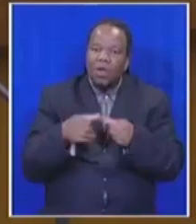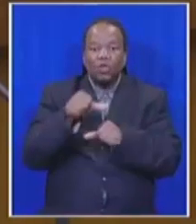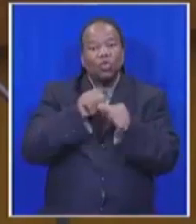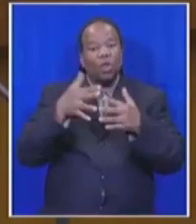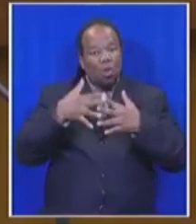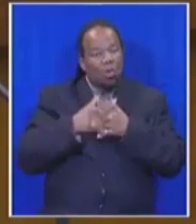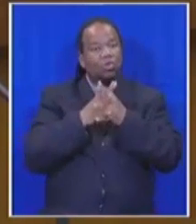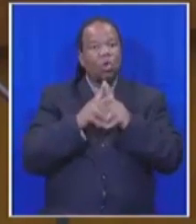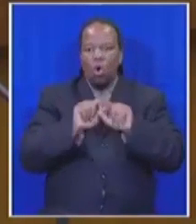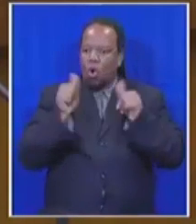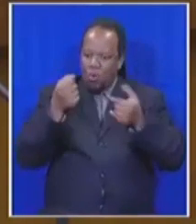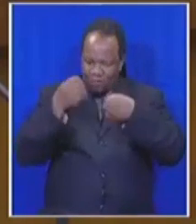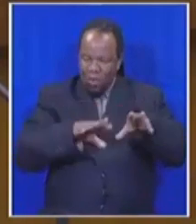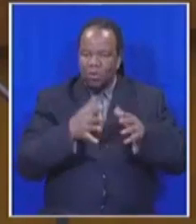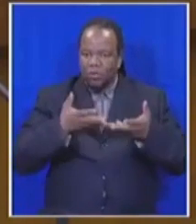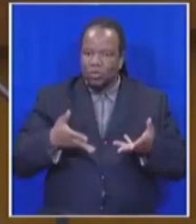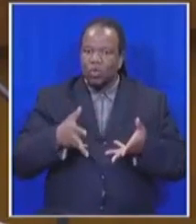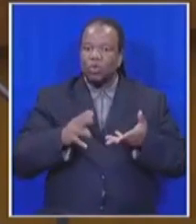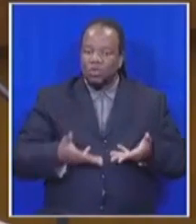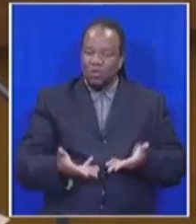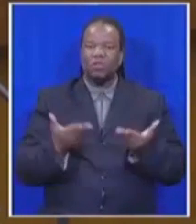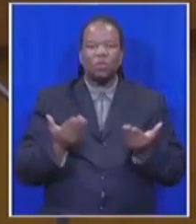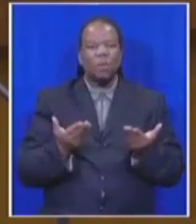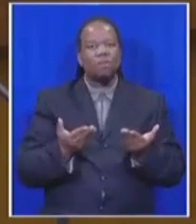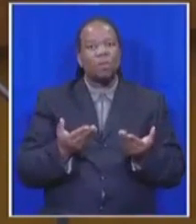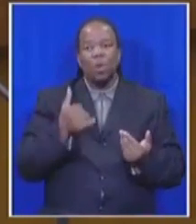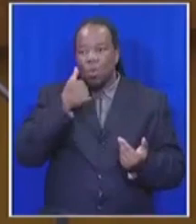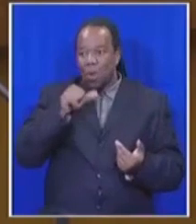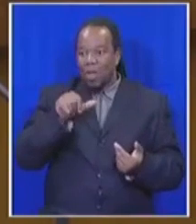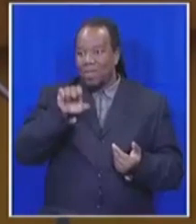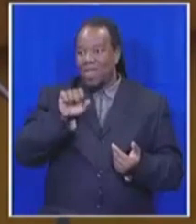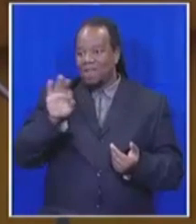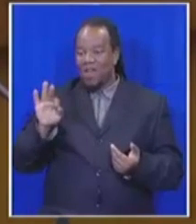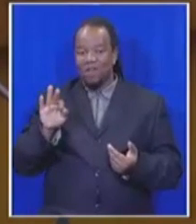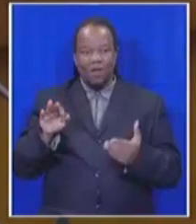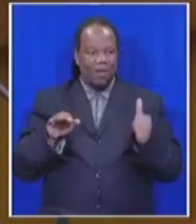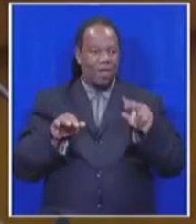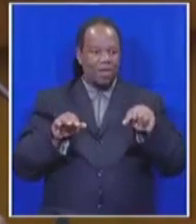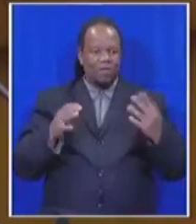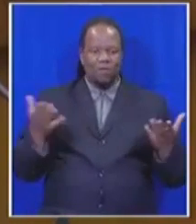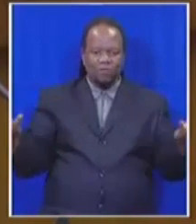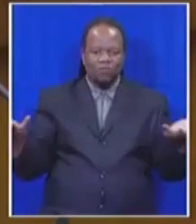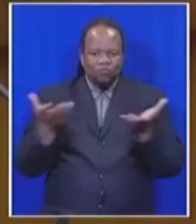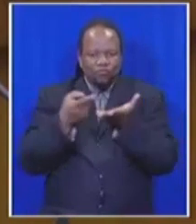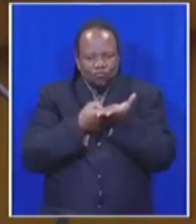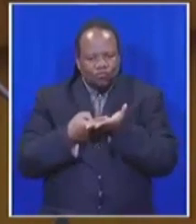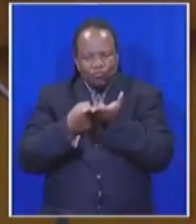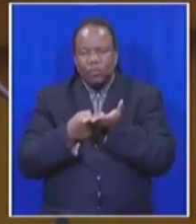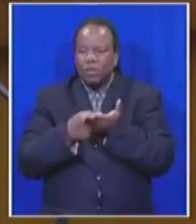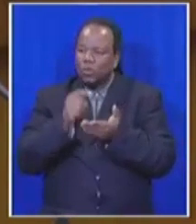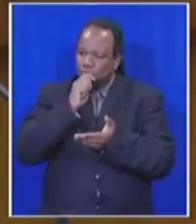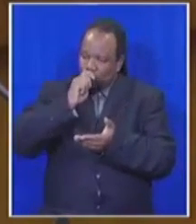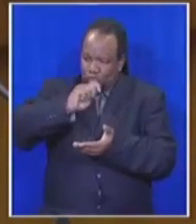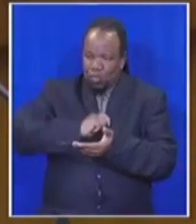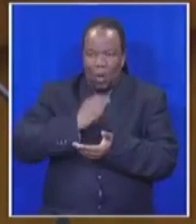to the people. Our engagements with the EFF have convinced us beyond a shadow of a doubt that the EFF is a